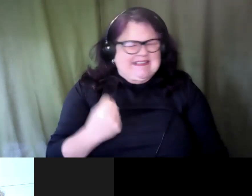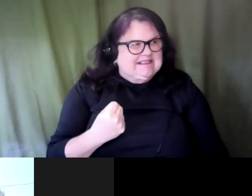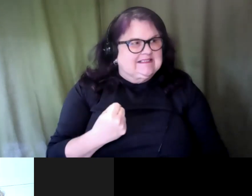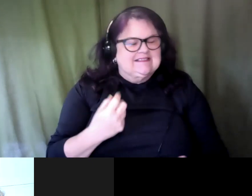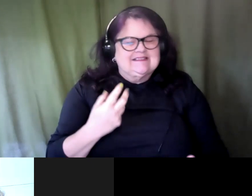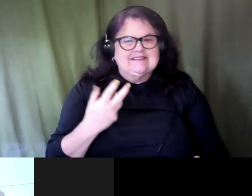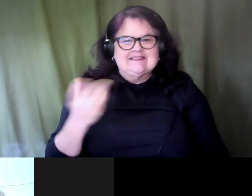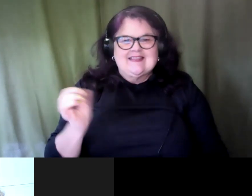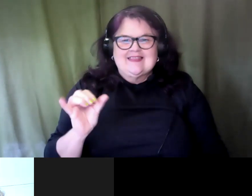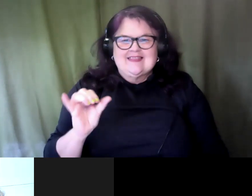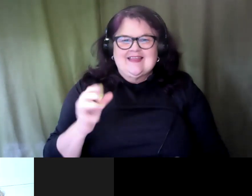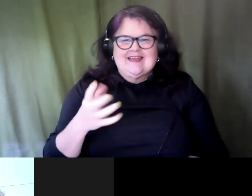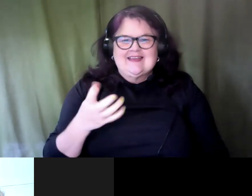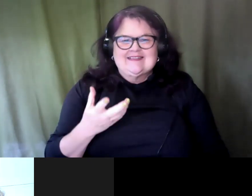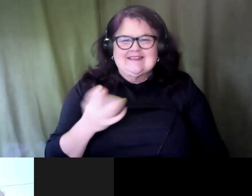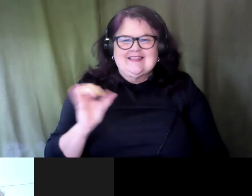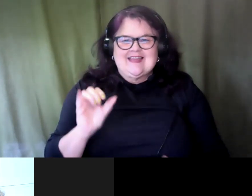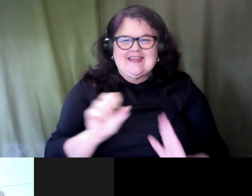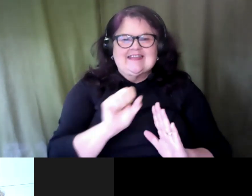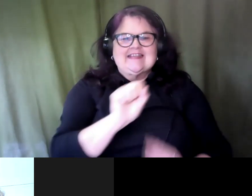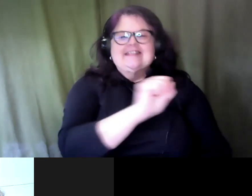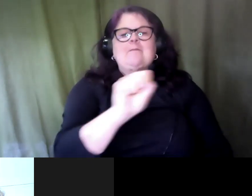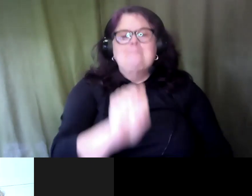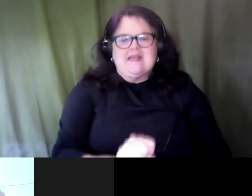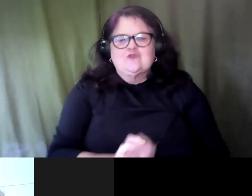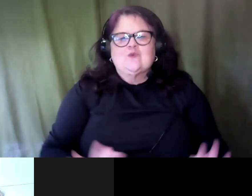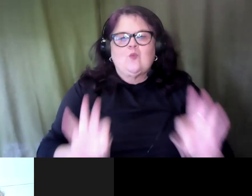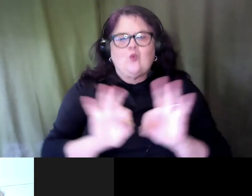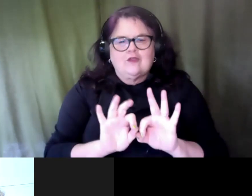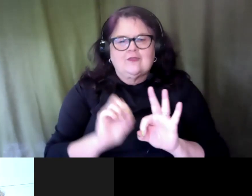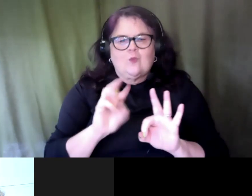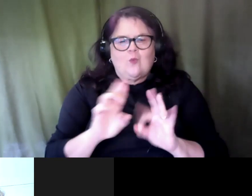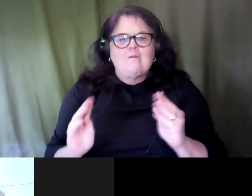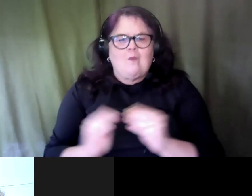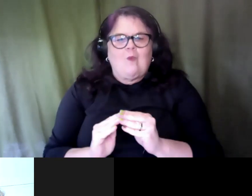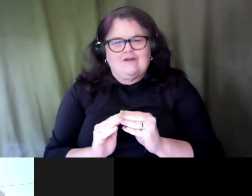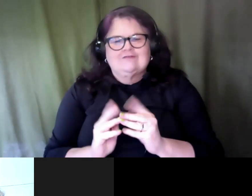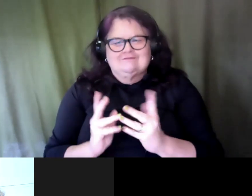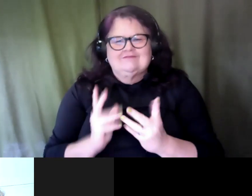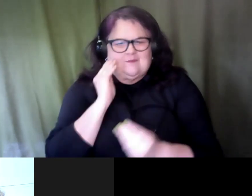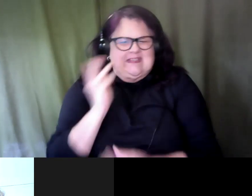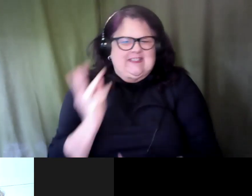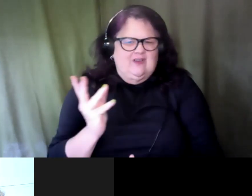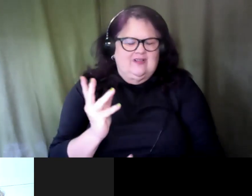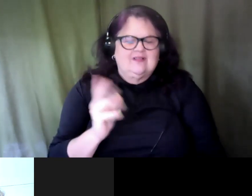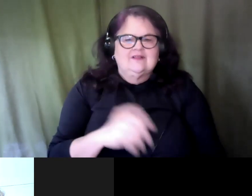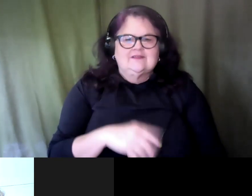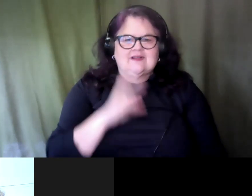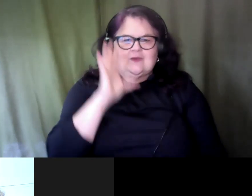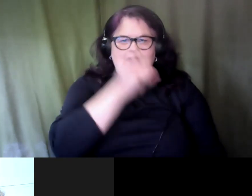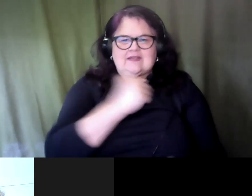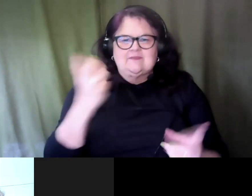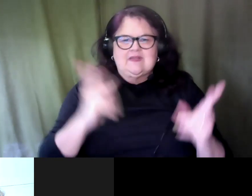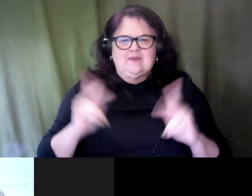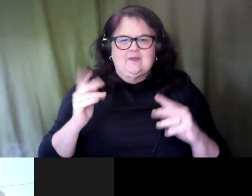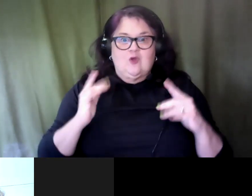like, this is a semester's worth of material here or much more. And I'm going to guess that a lot of people are